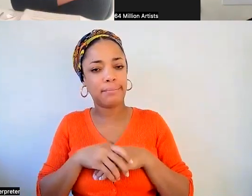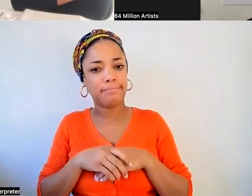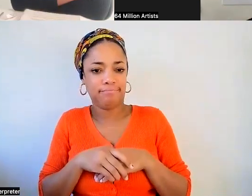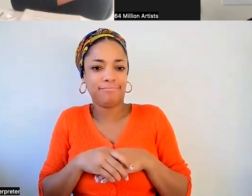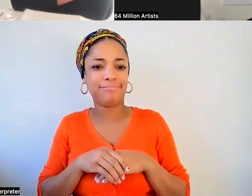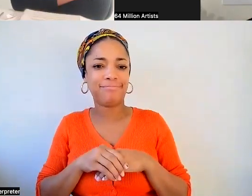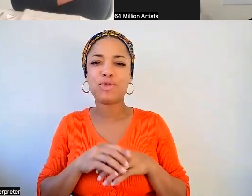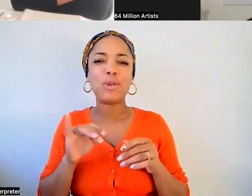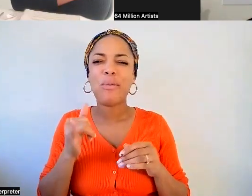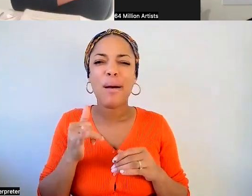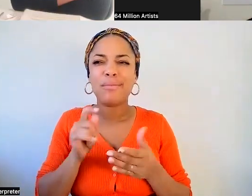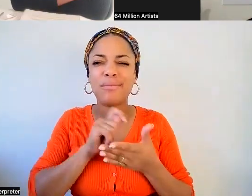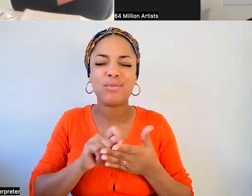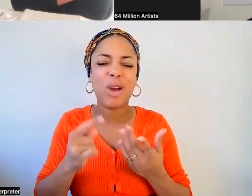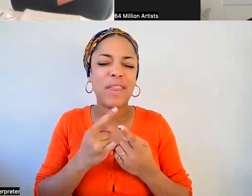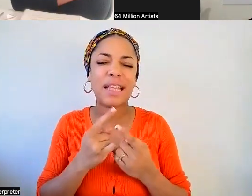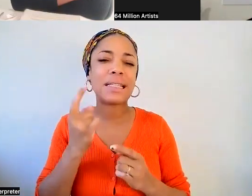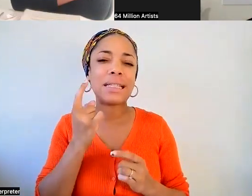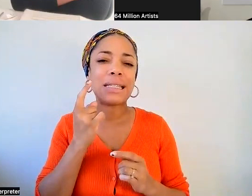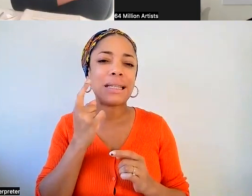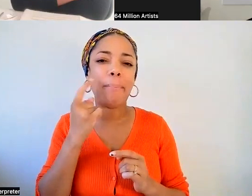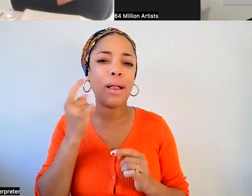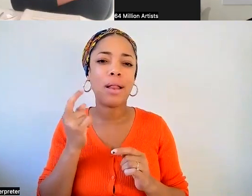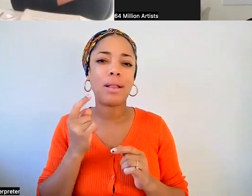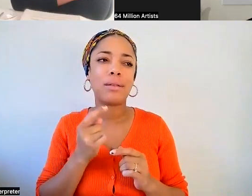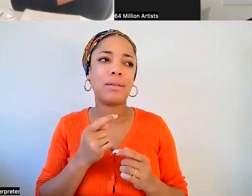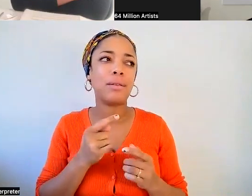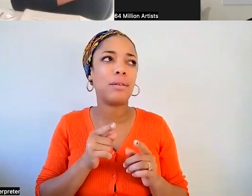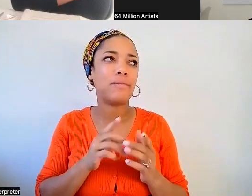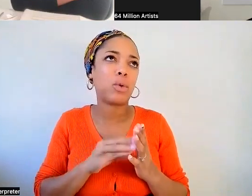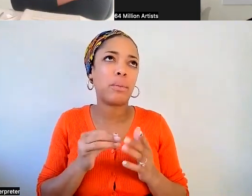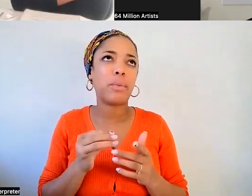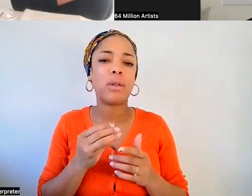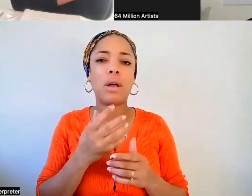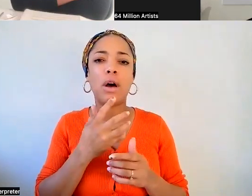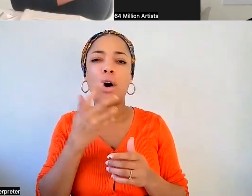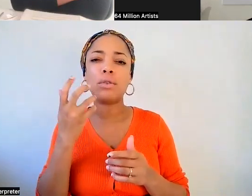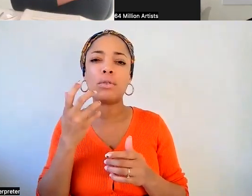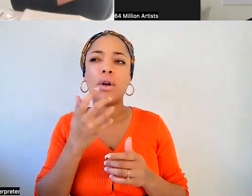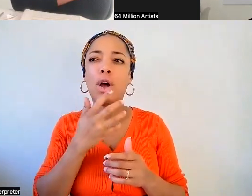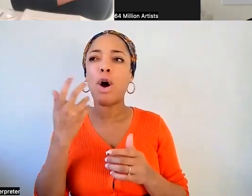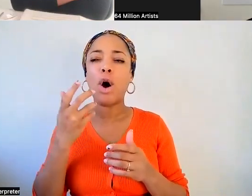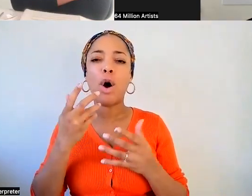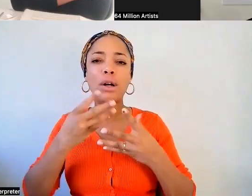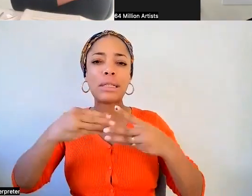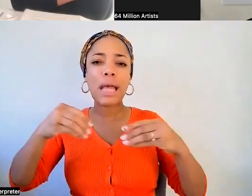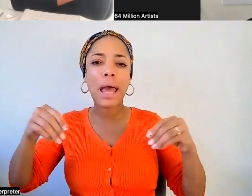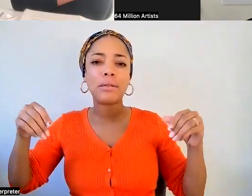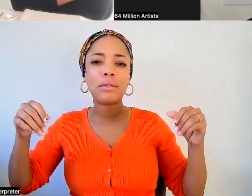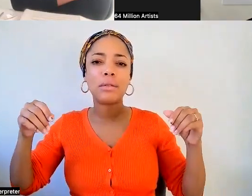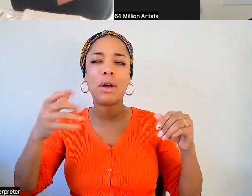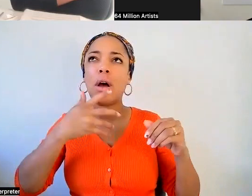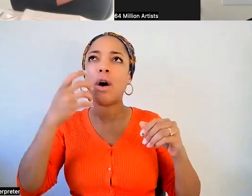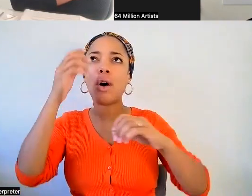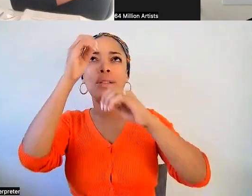very, very simple. So sand, hot, hot sand, hot sky. Yeah, just simple words like